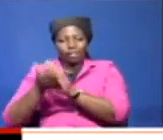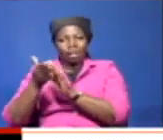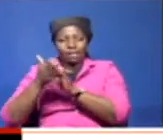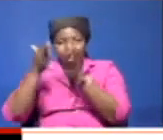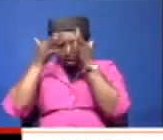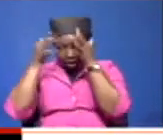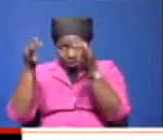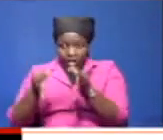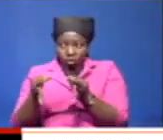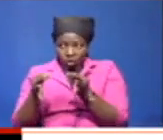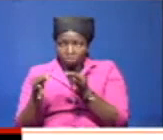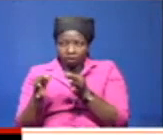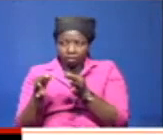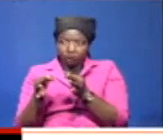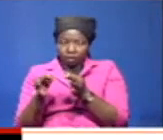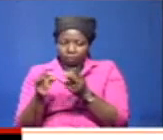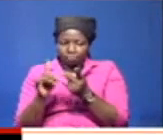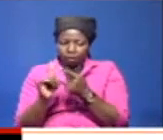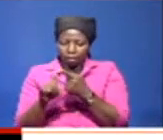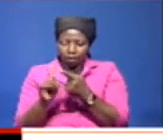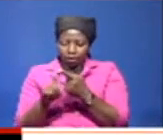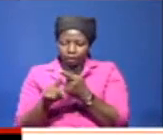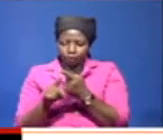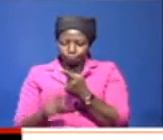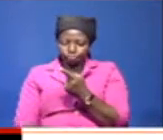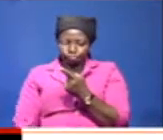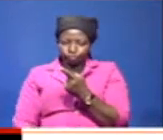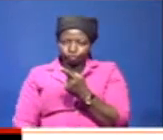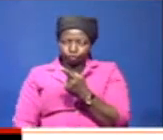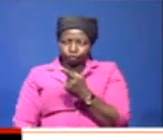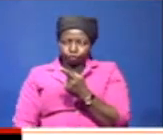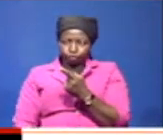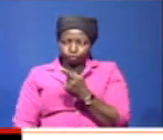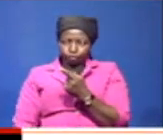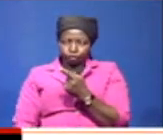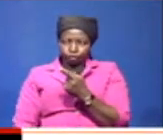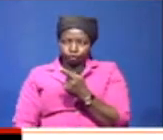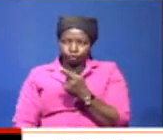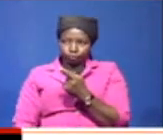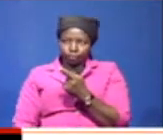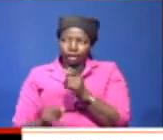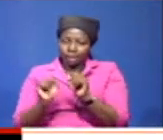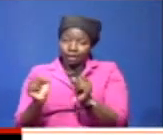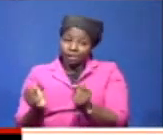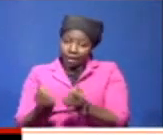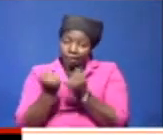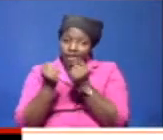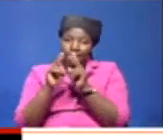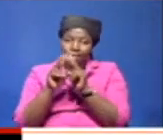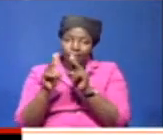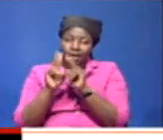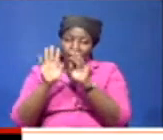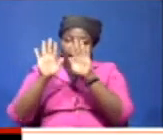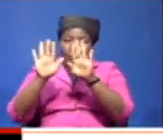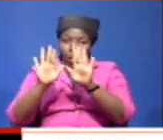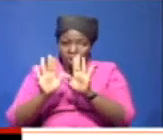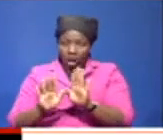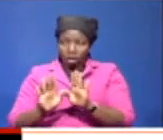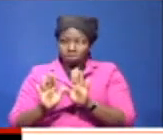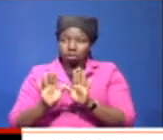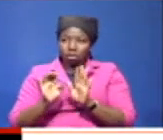Yeah. Number one, as the marshal on site, safety is key. Now,